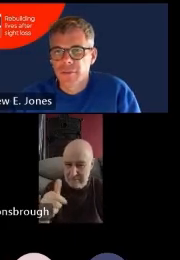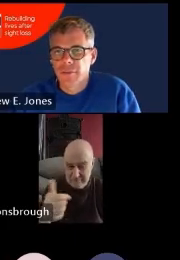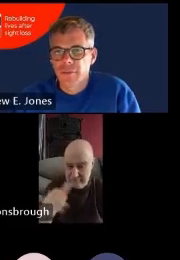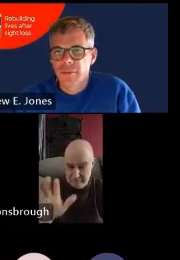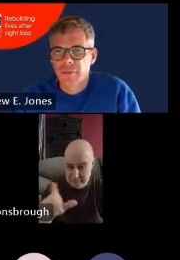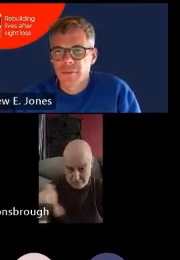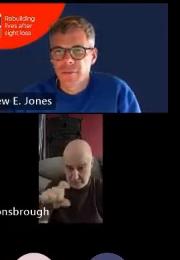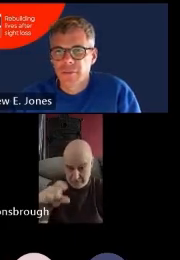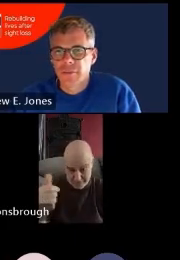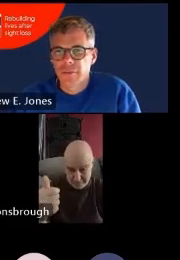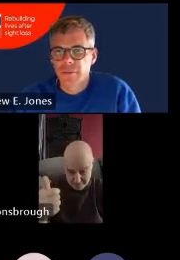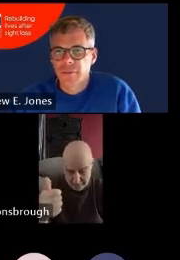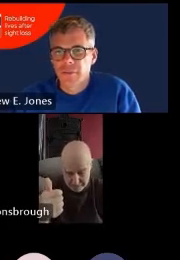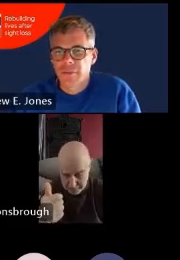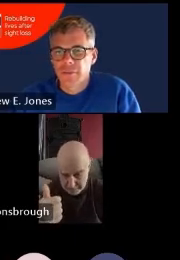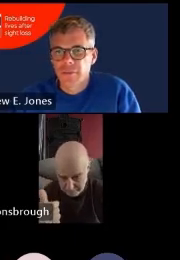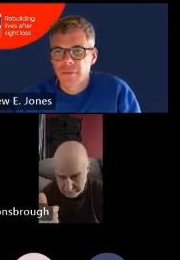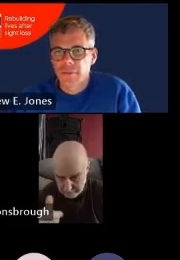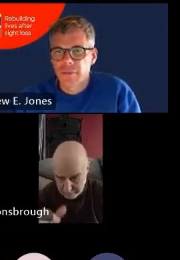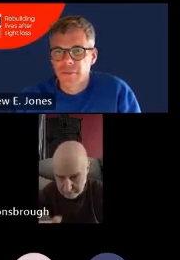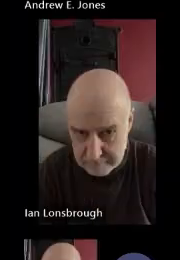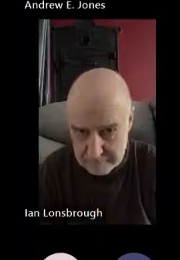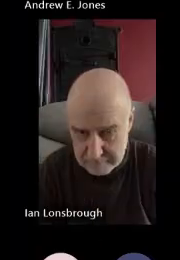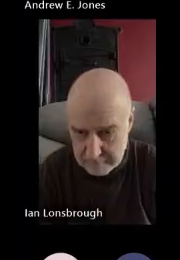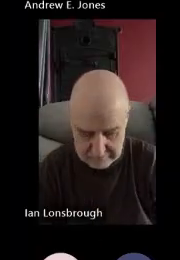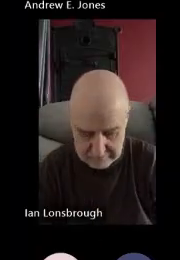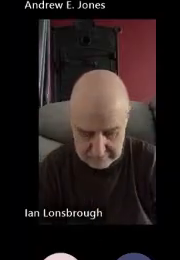hand over to Matthew.